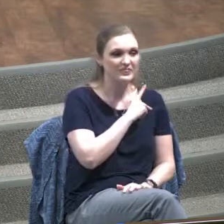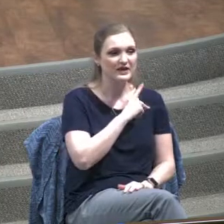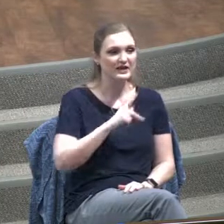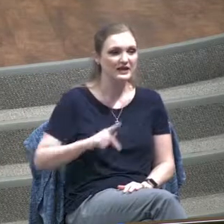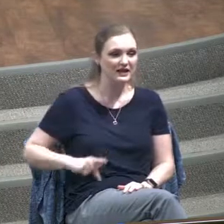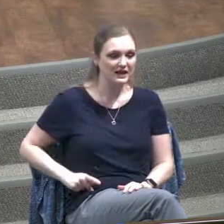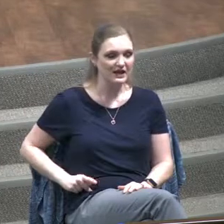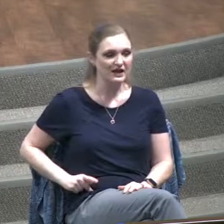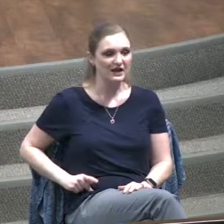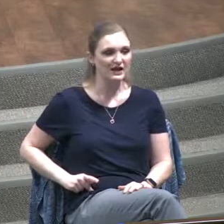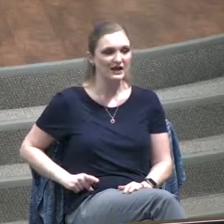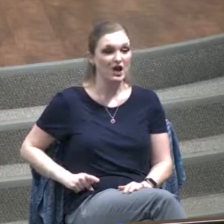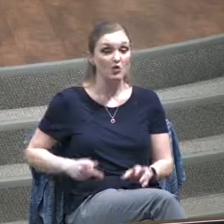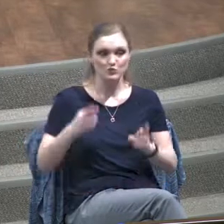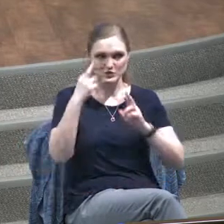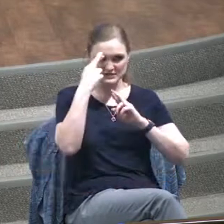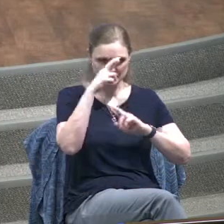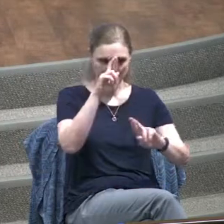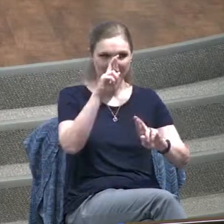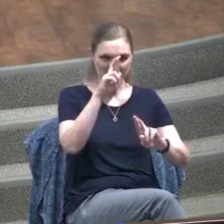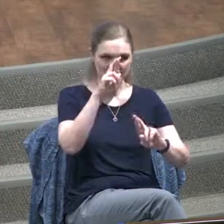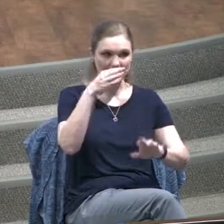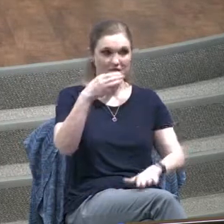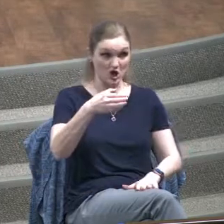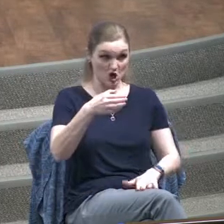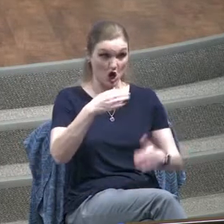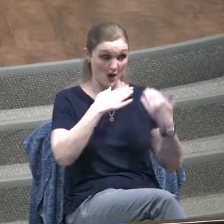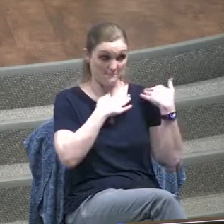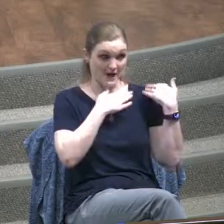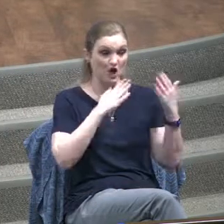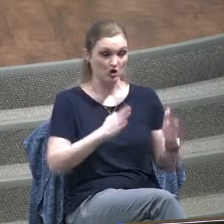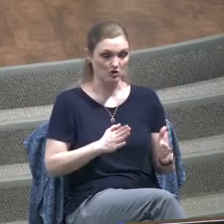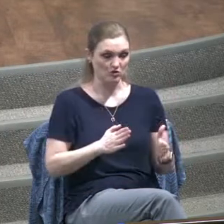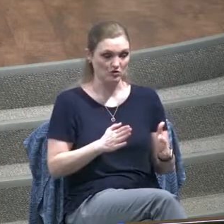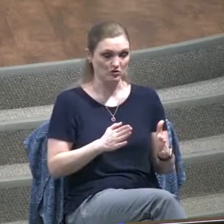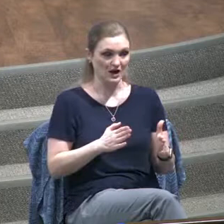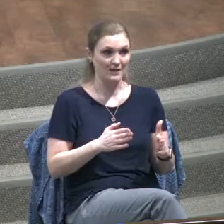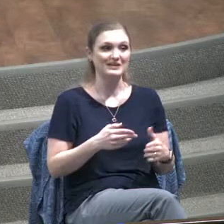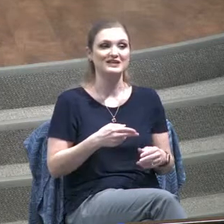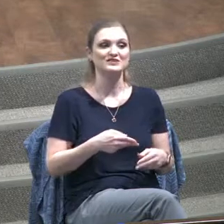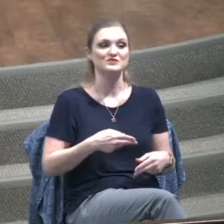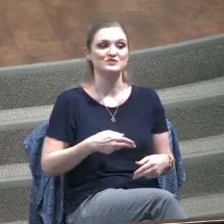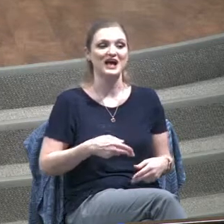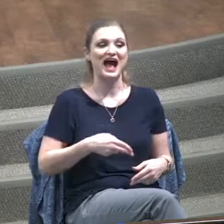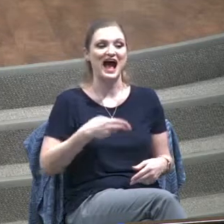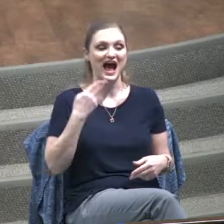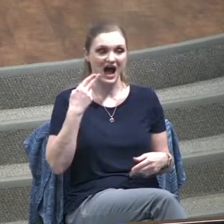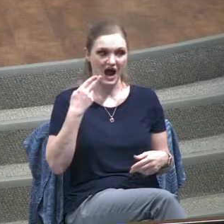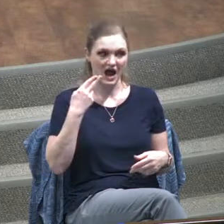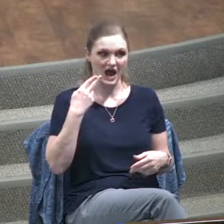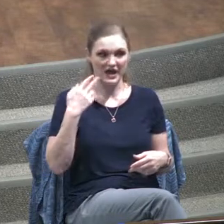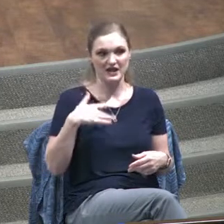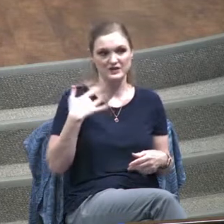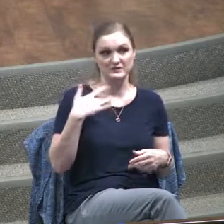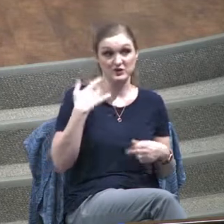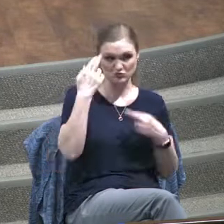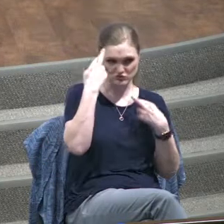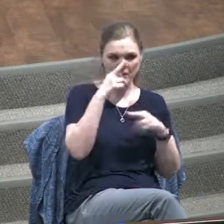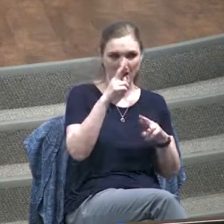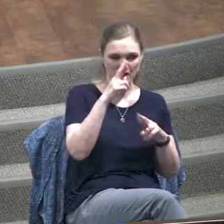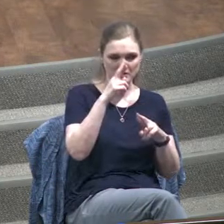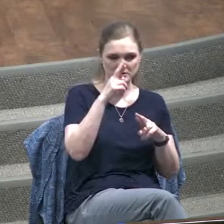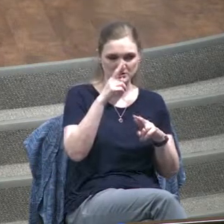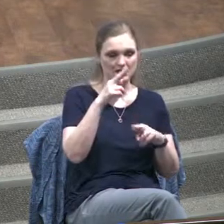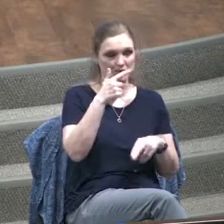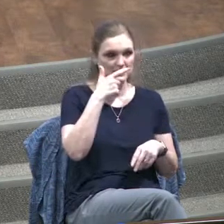king regarded the cupbearer in very, very high esteem. A man